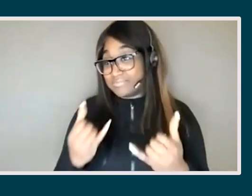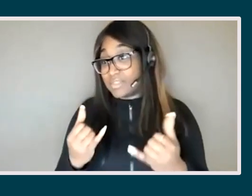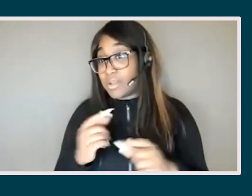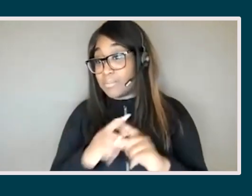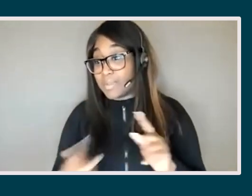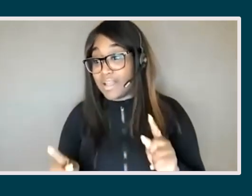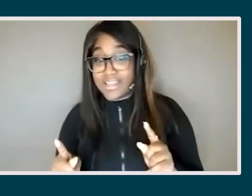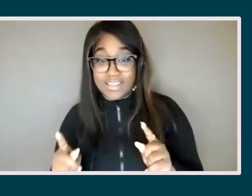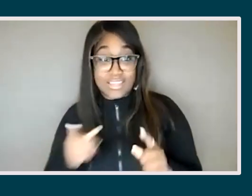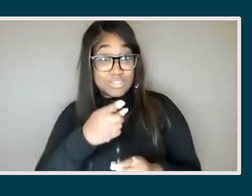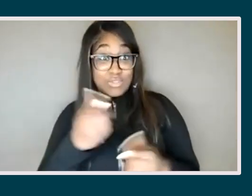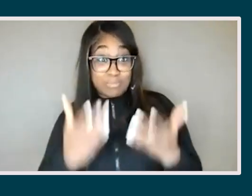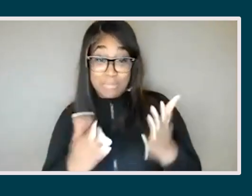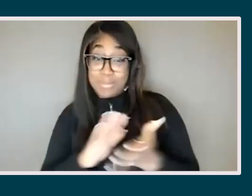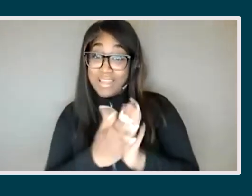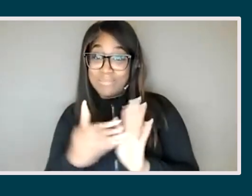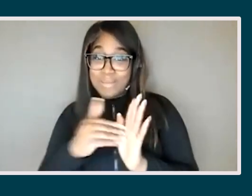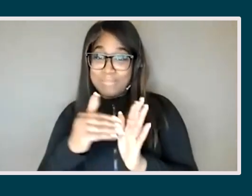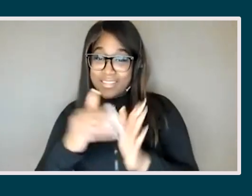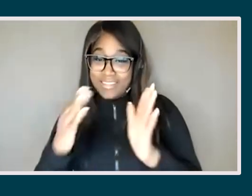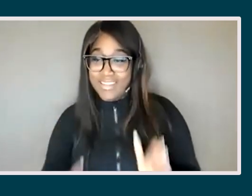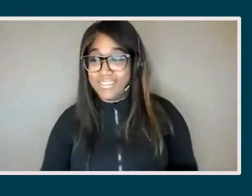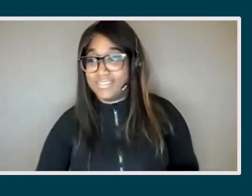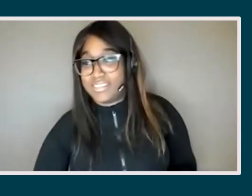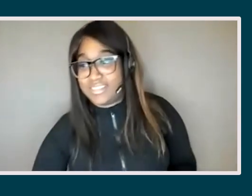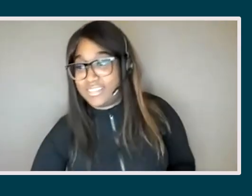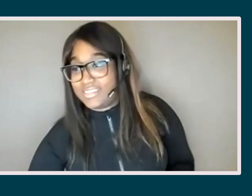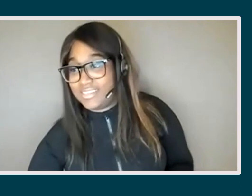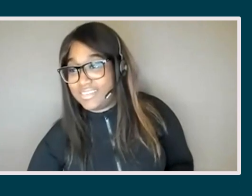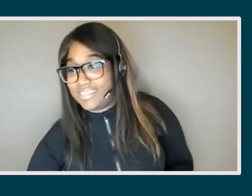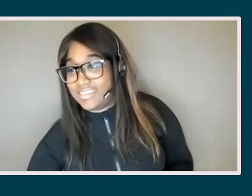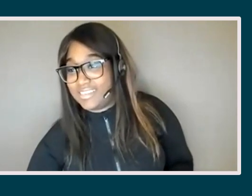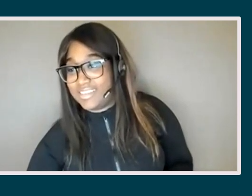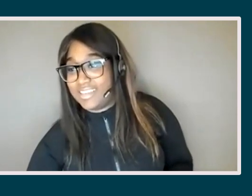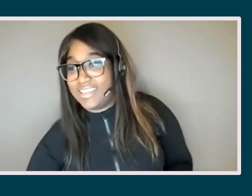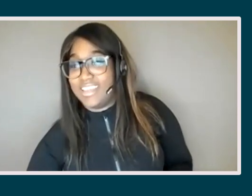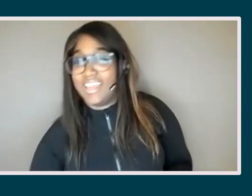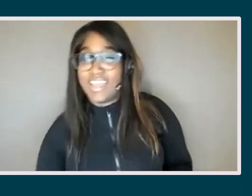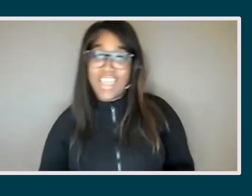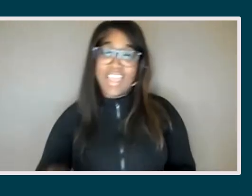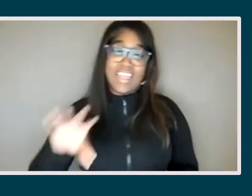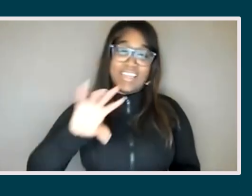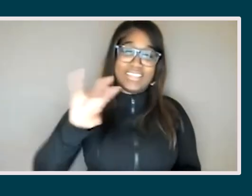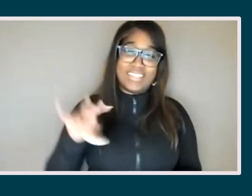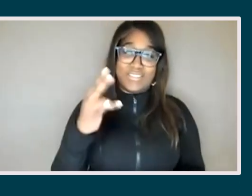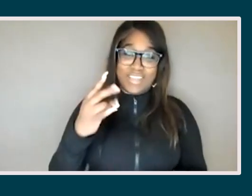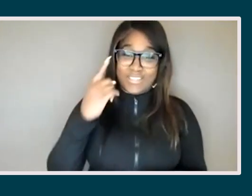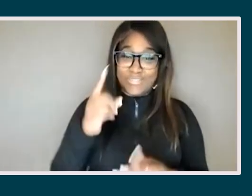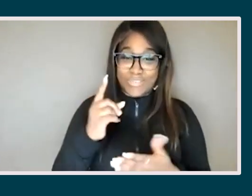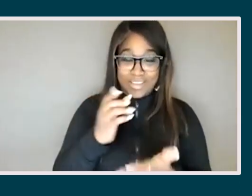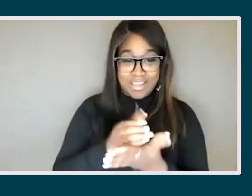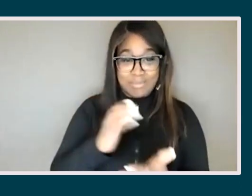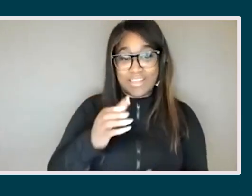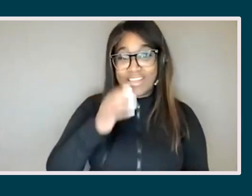be a millionaire. I know, honestly, it's feeling like that at this $10 point. a cup. Yeah, Jay's right. We love Avole across the street. It's a